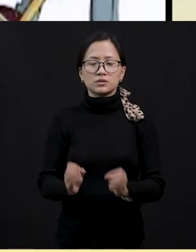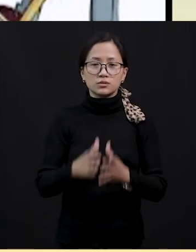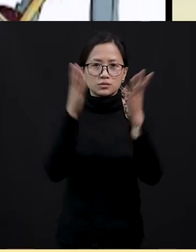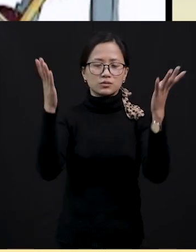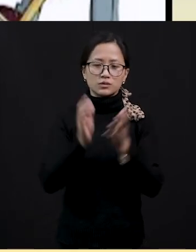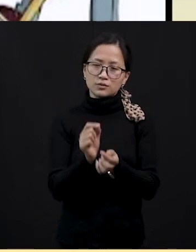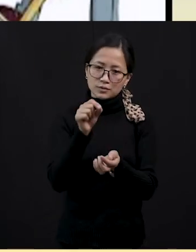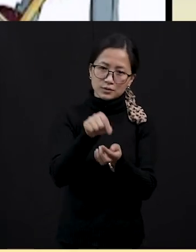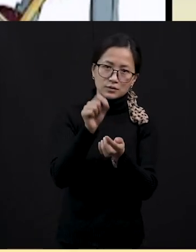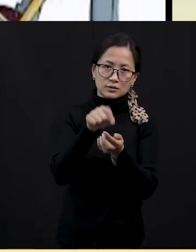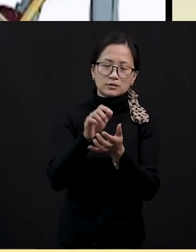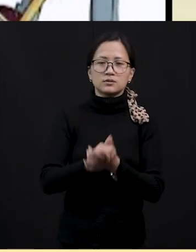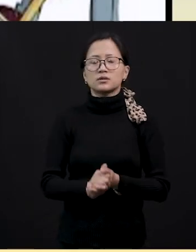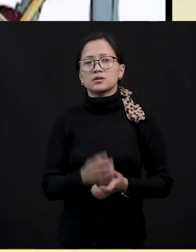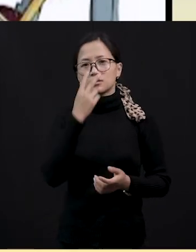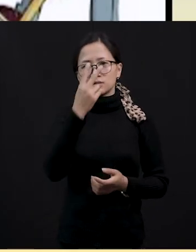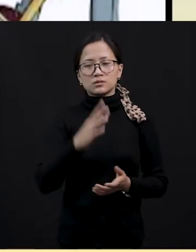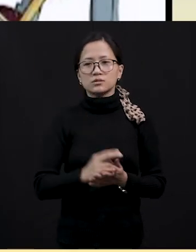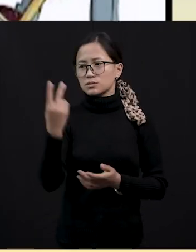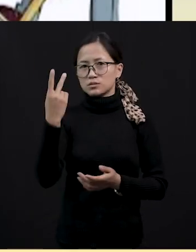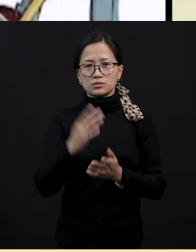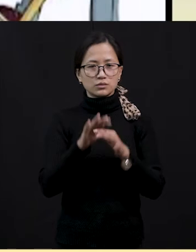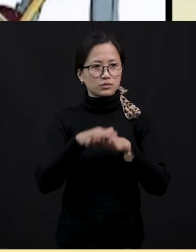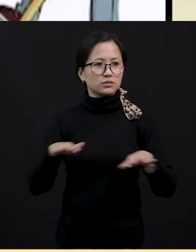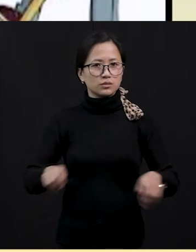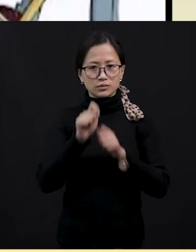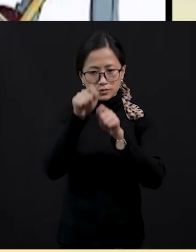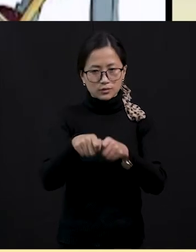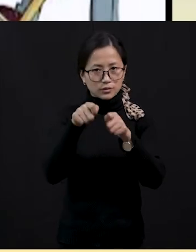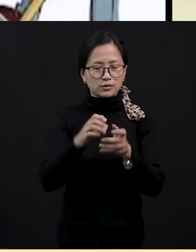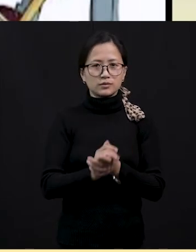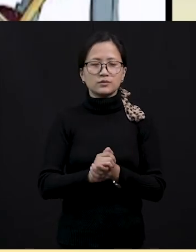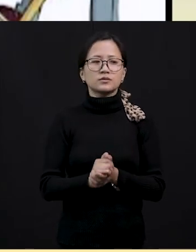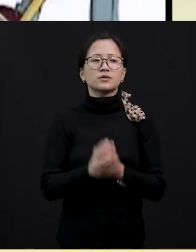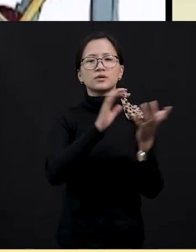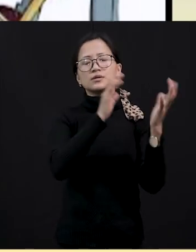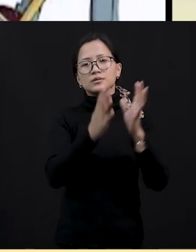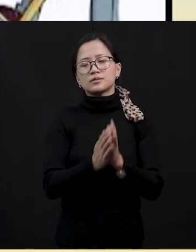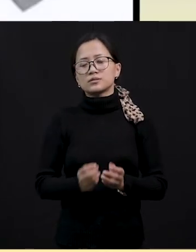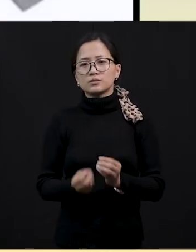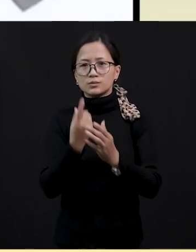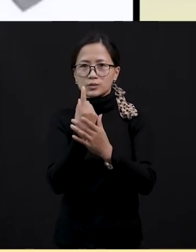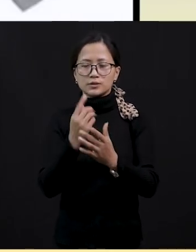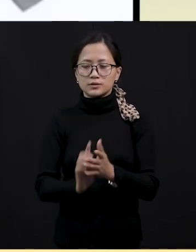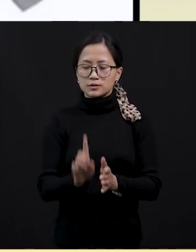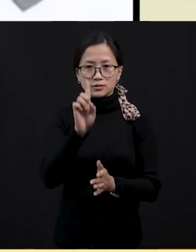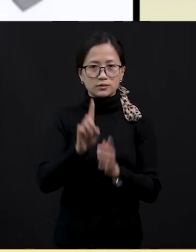a seed. So you can see those two children digging the earth and trying to plant a